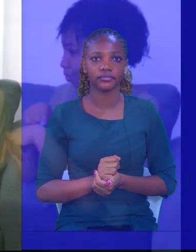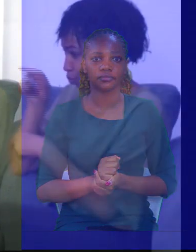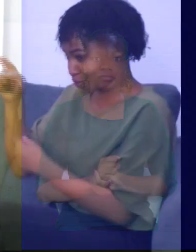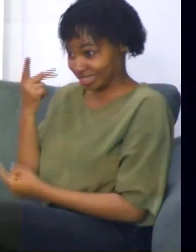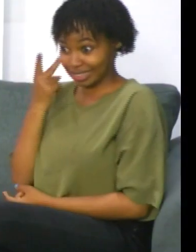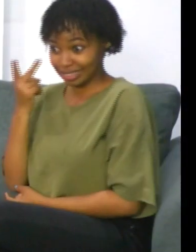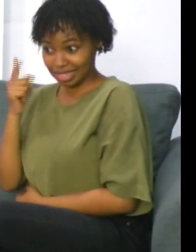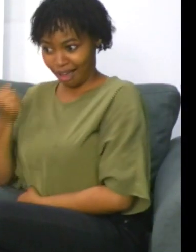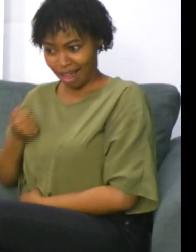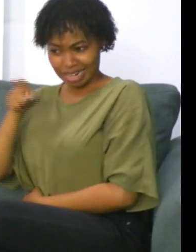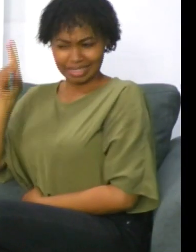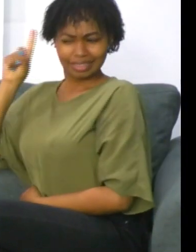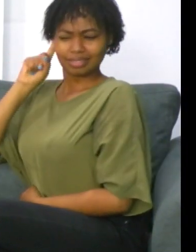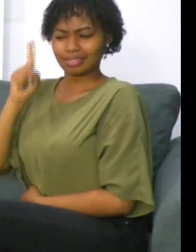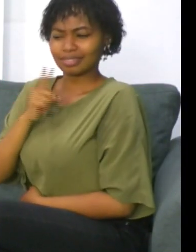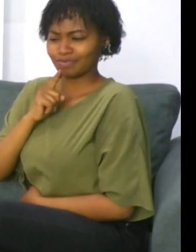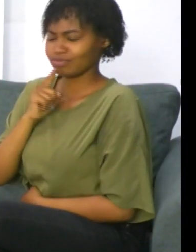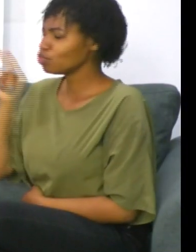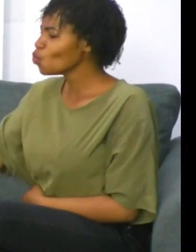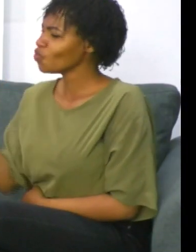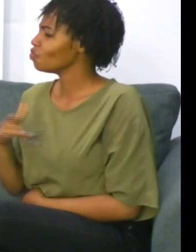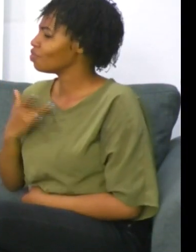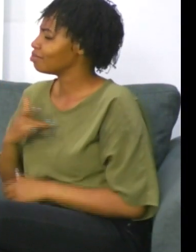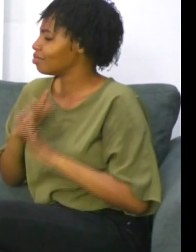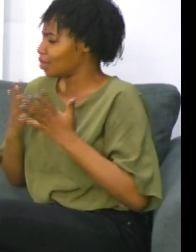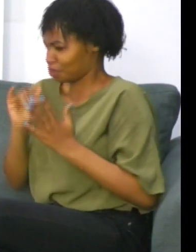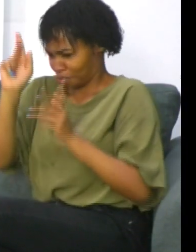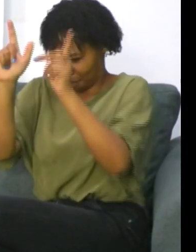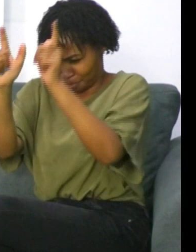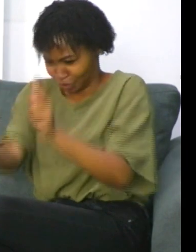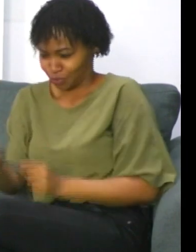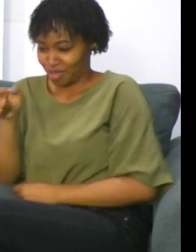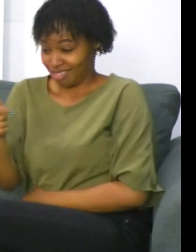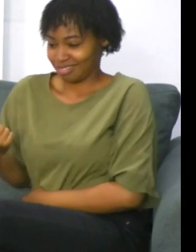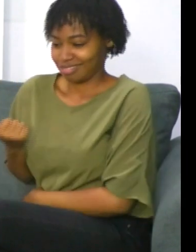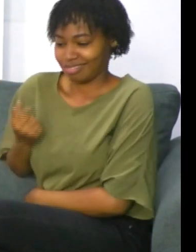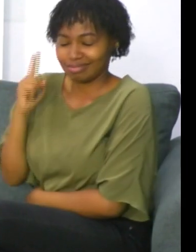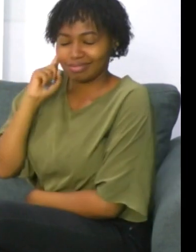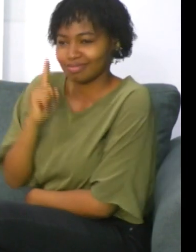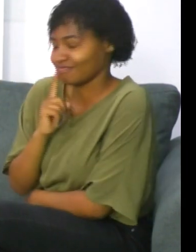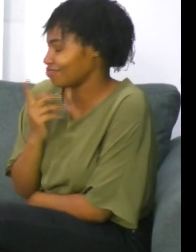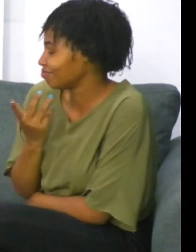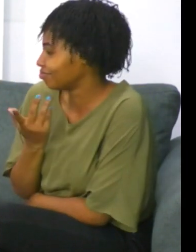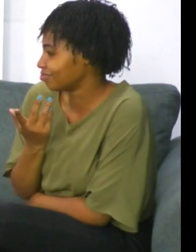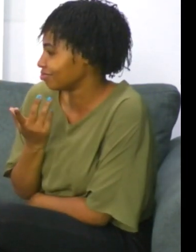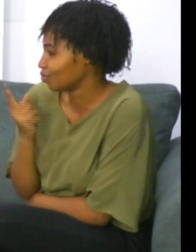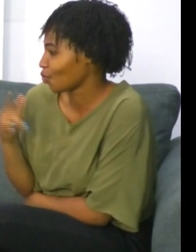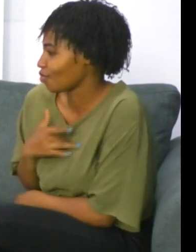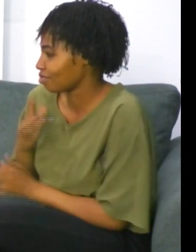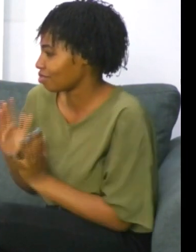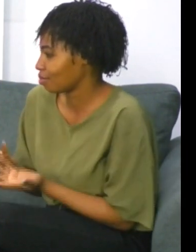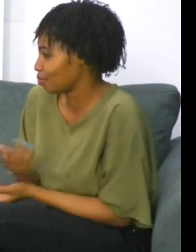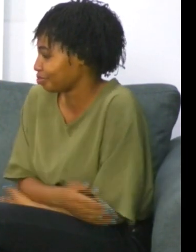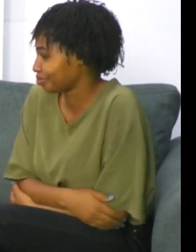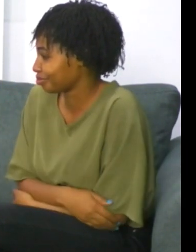Wow, that is good. So now you say that when you met the first time you met a